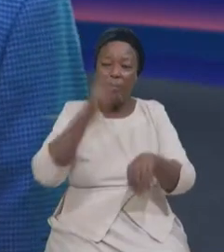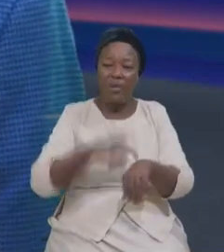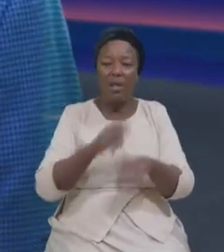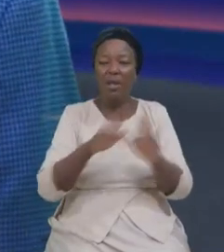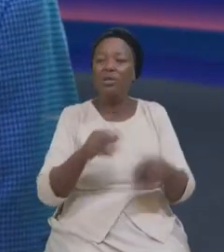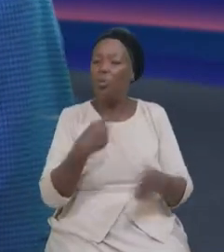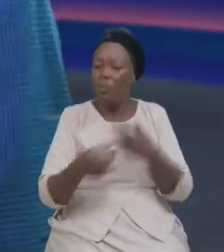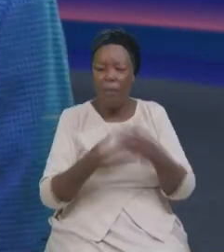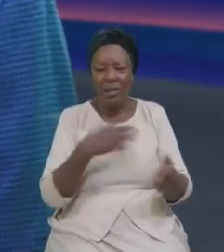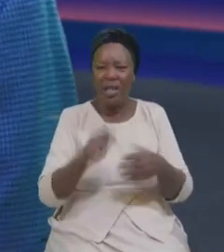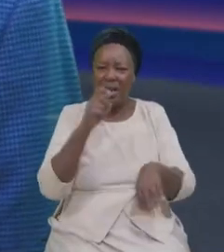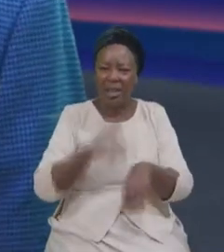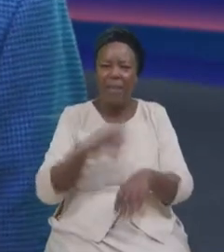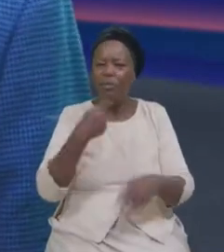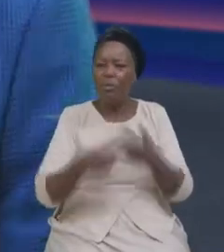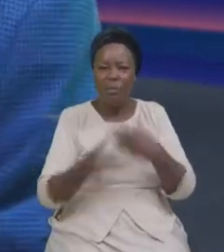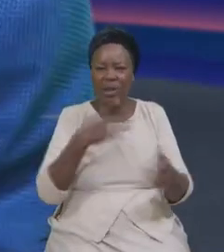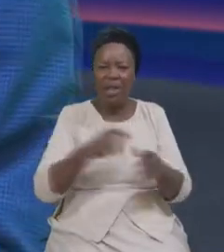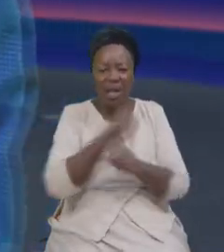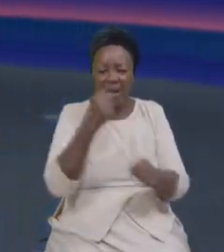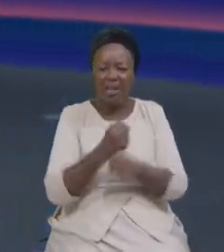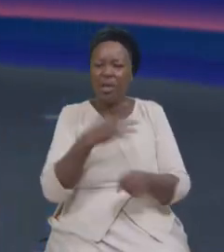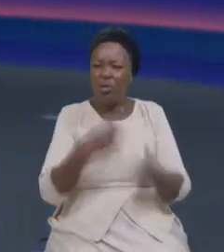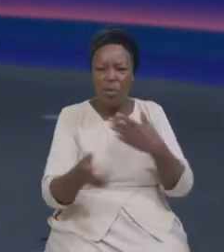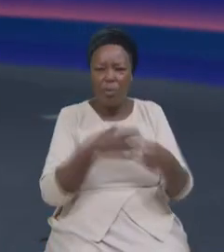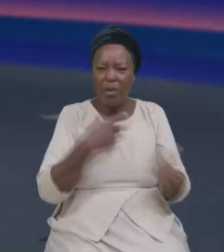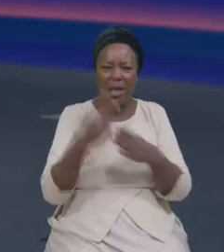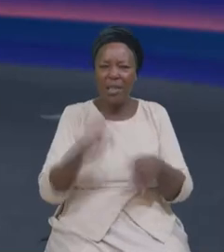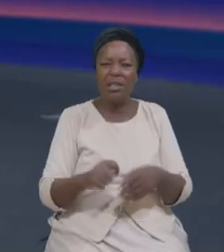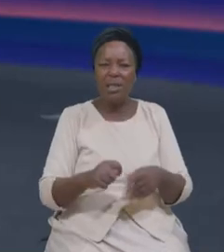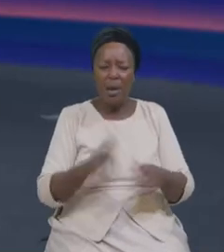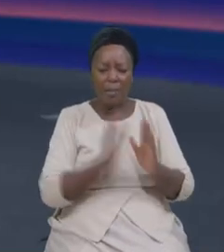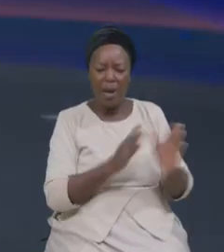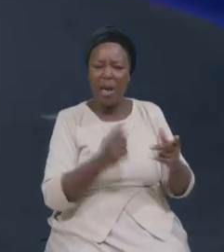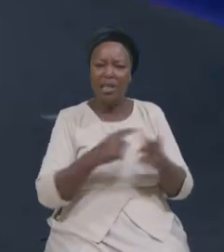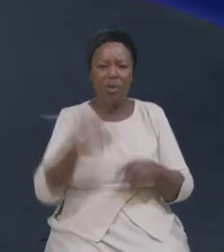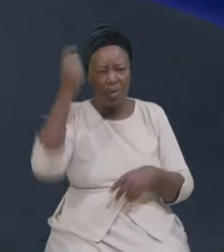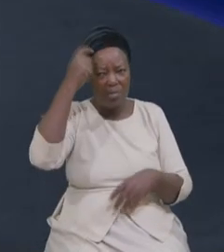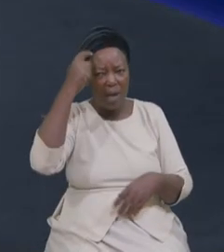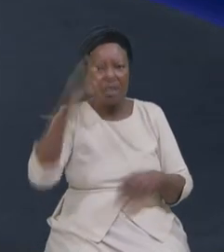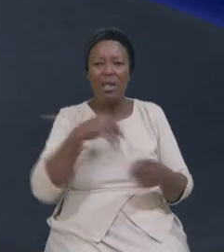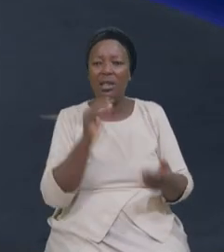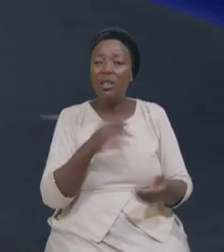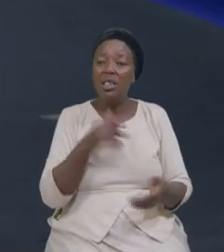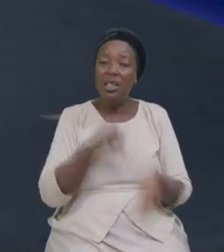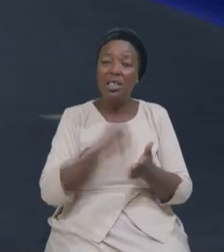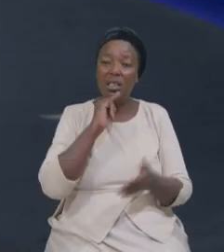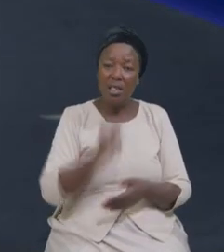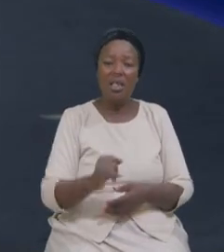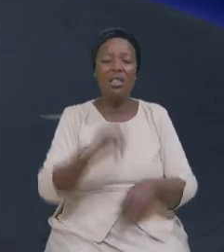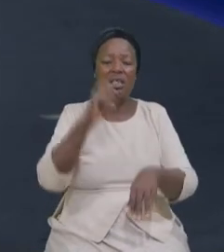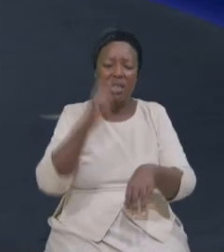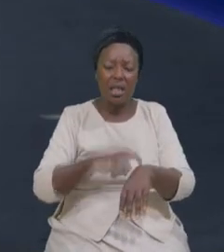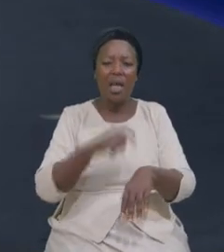the time, no matter the age, and no matter the dispensation you are living in, it is